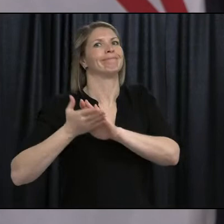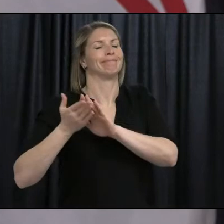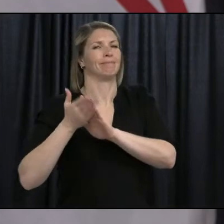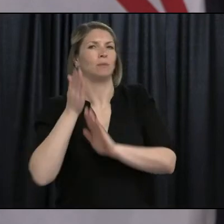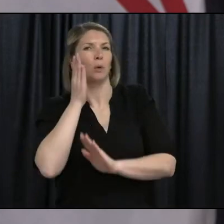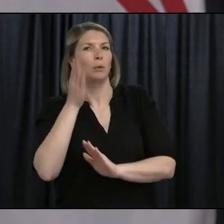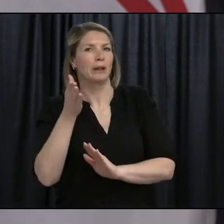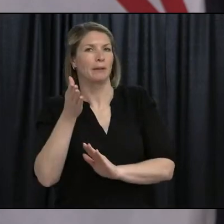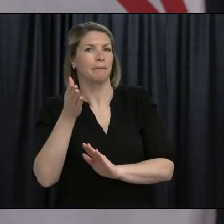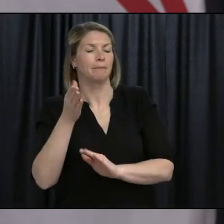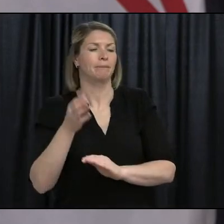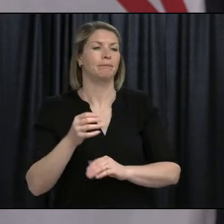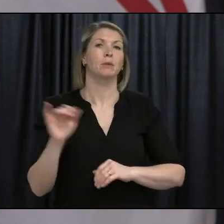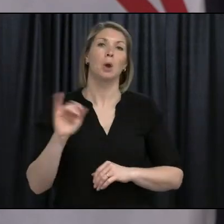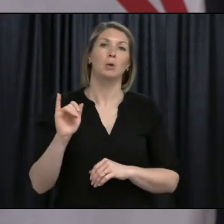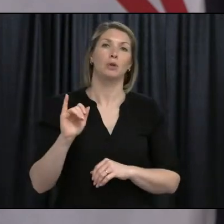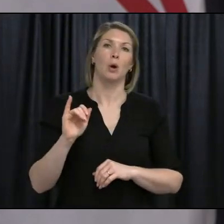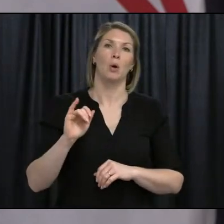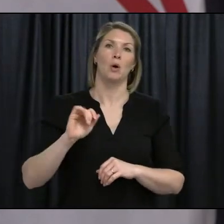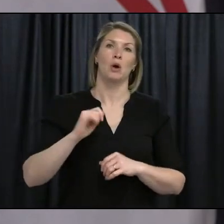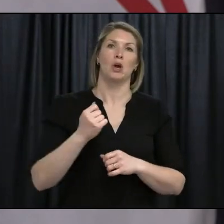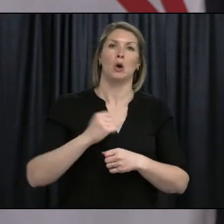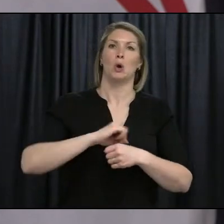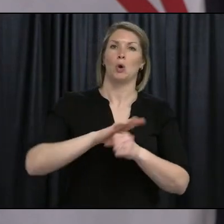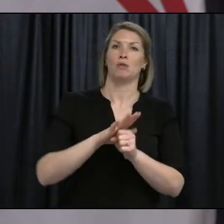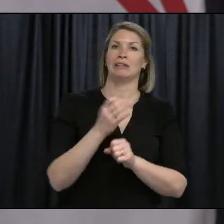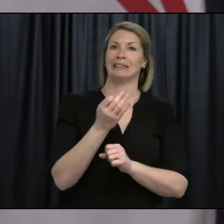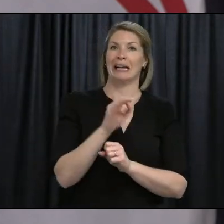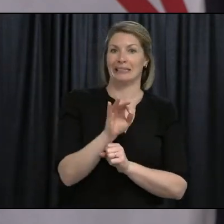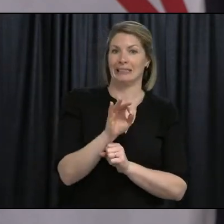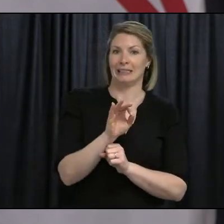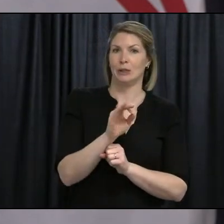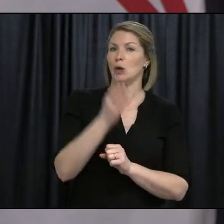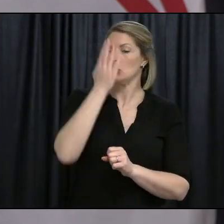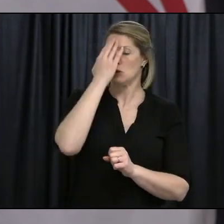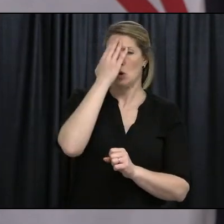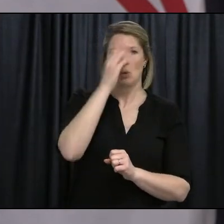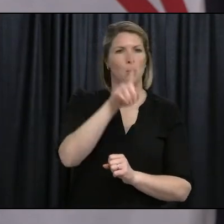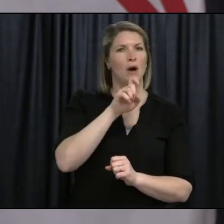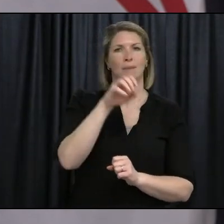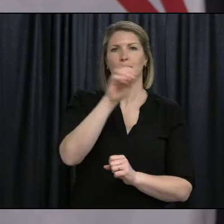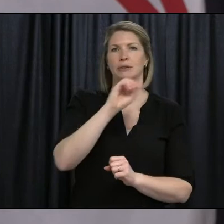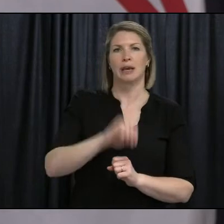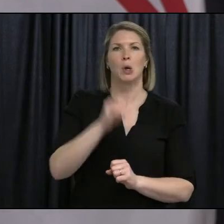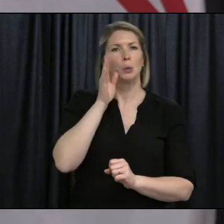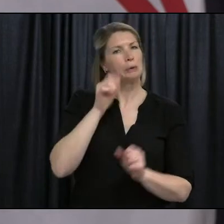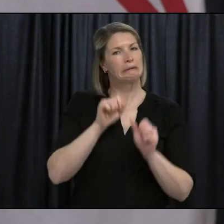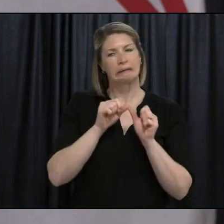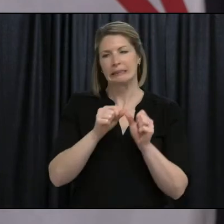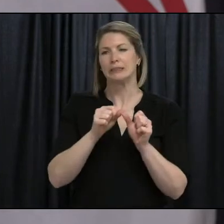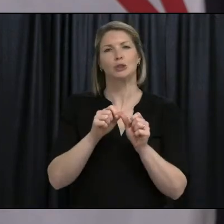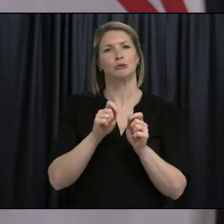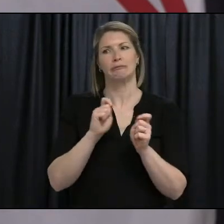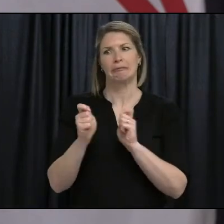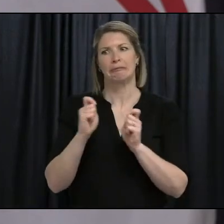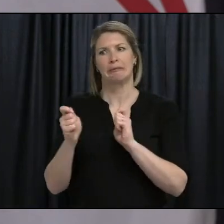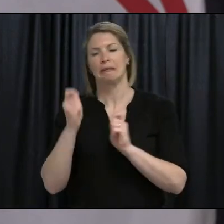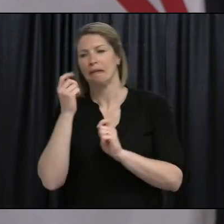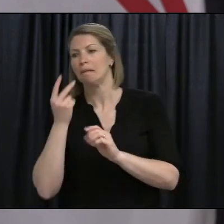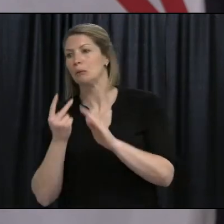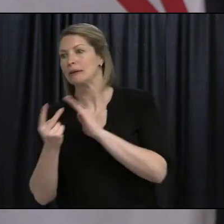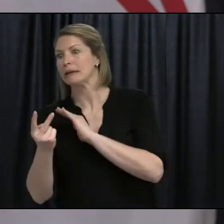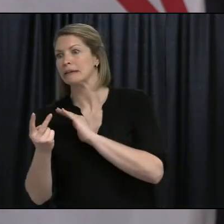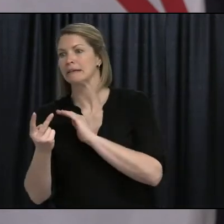certainly know about COVID-19 is the only thing we know for certain is that there is uncertainty. And so we are currently looking